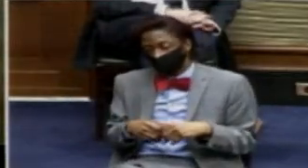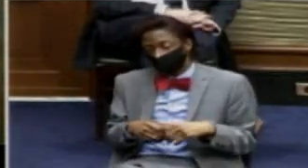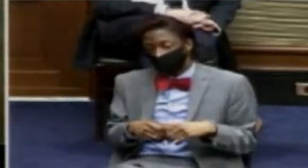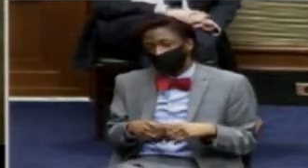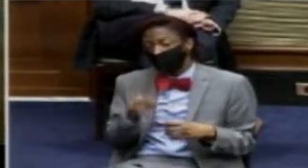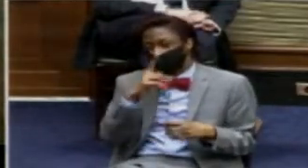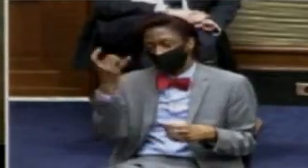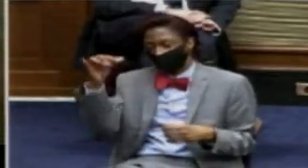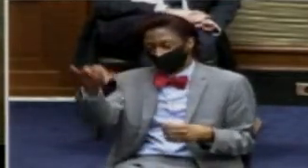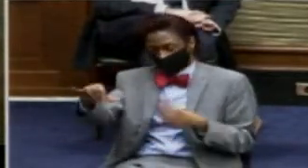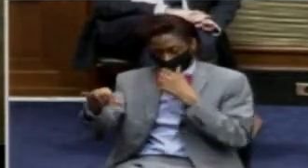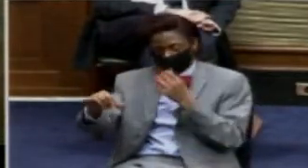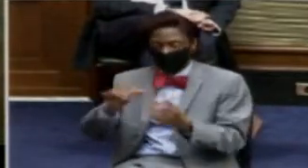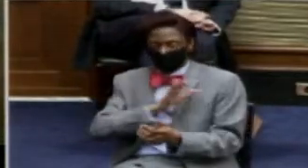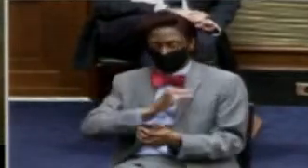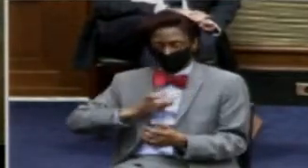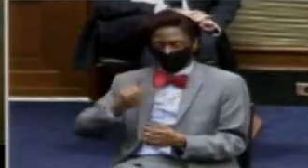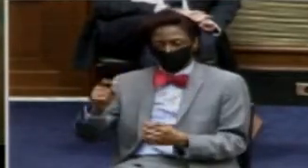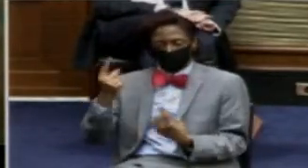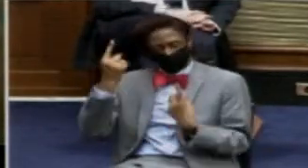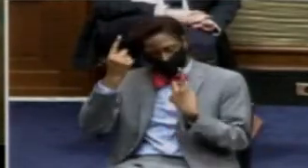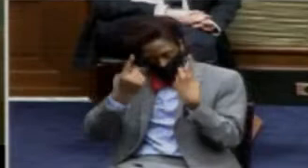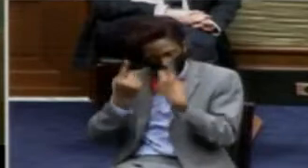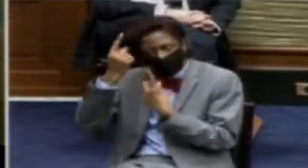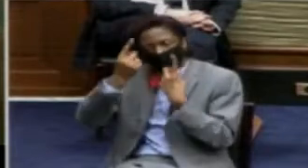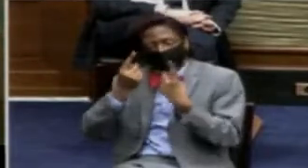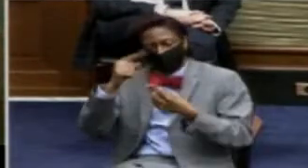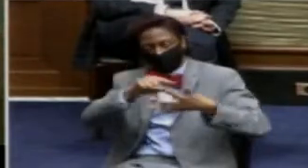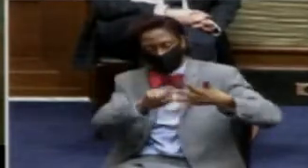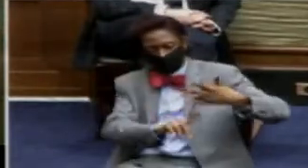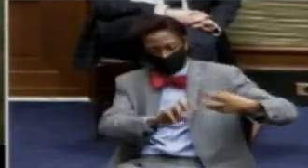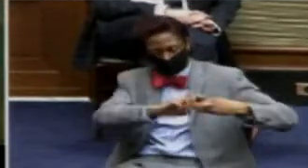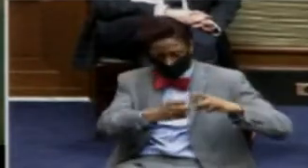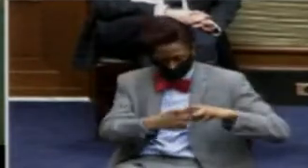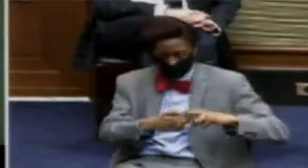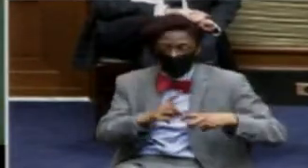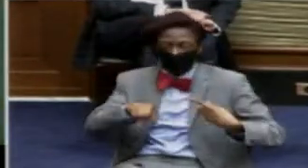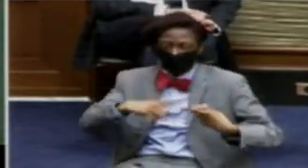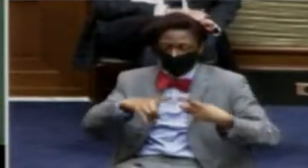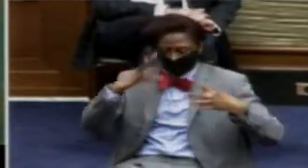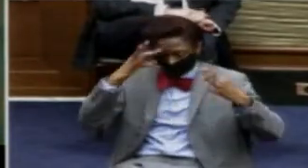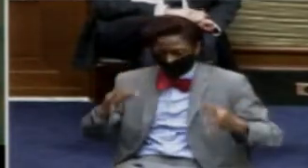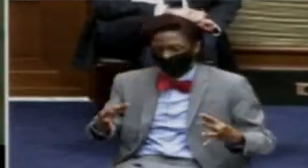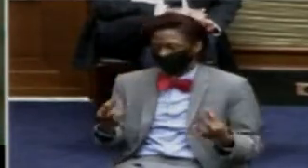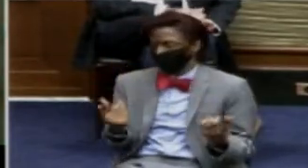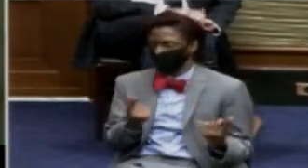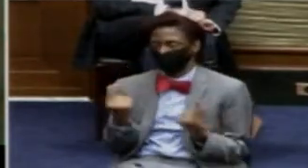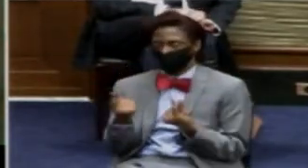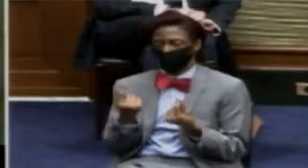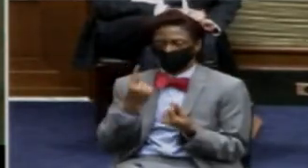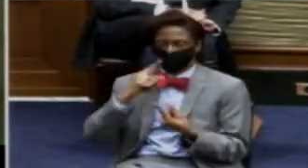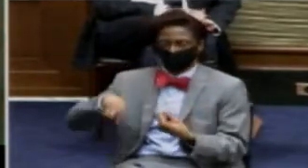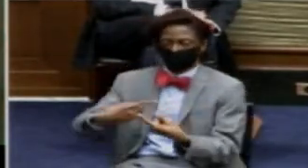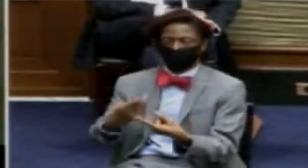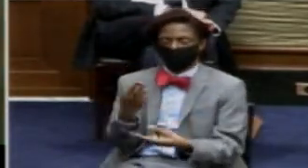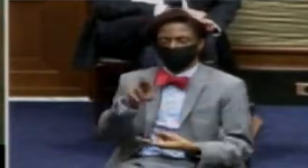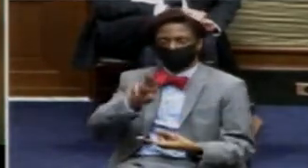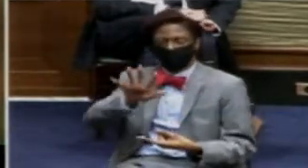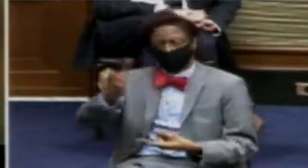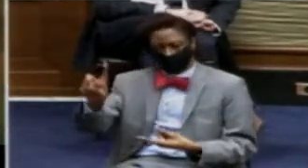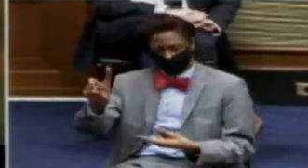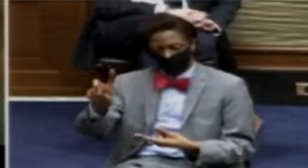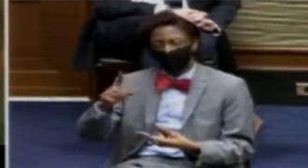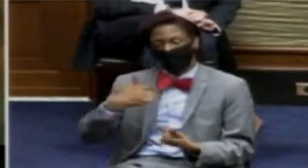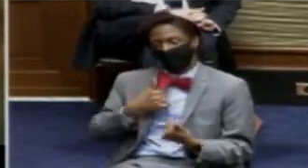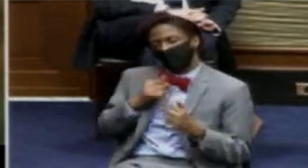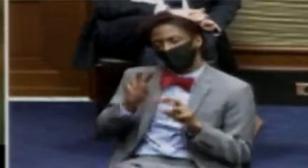As such, Congress should carefully consider these issues when deciding what action to take on H.R. 51. I look